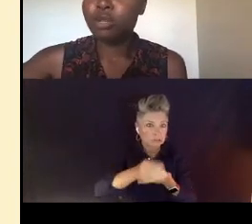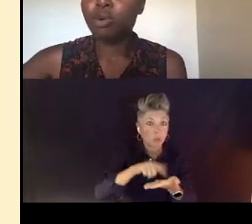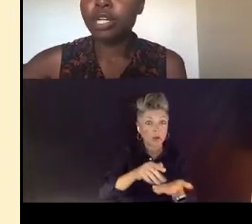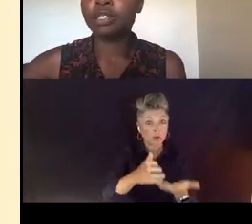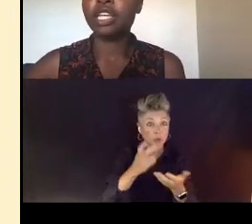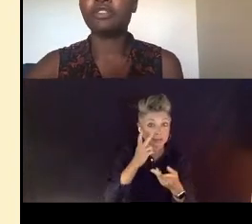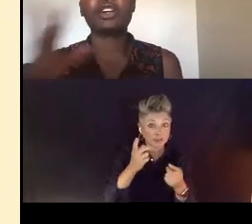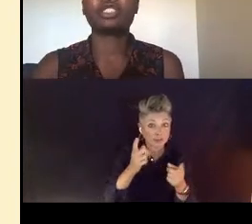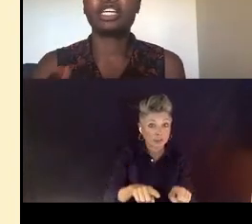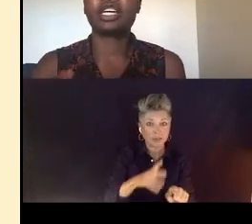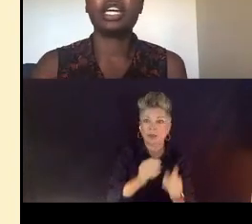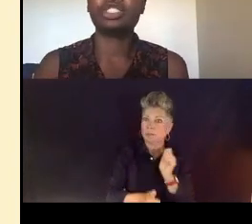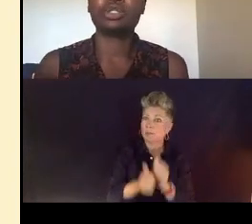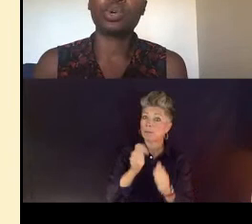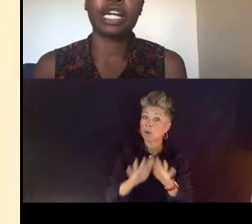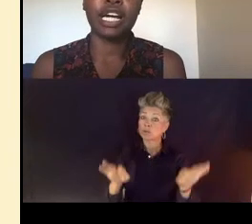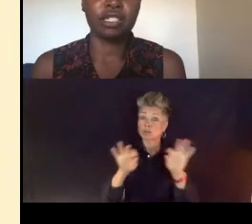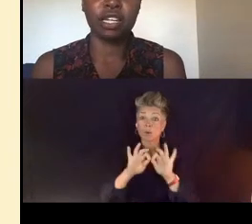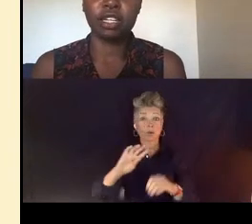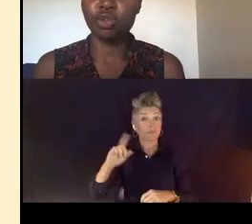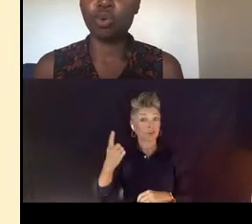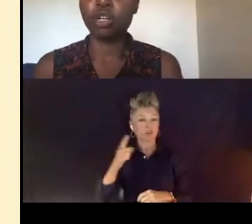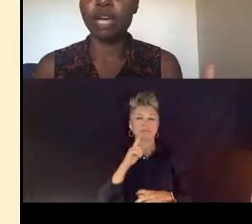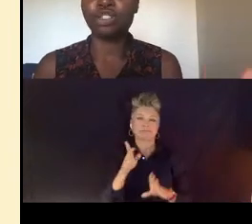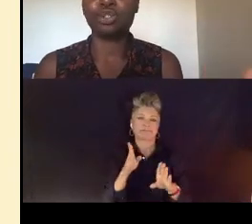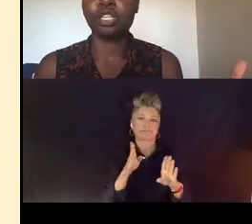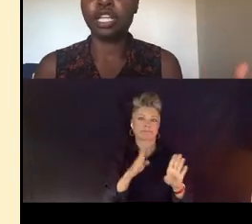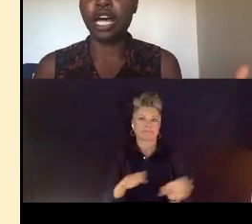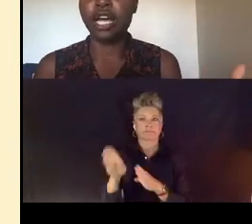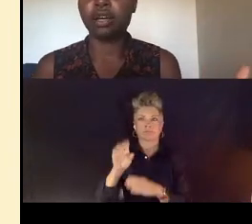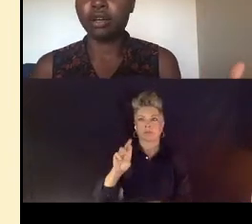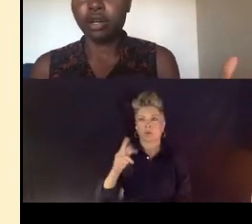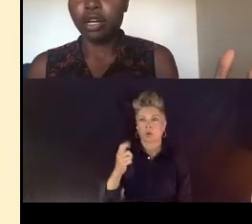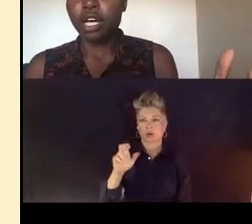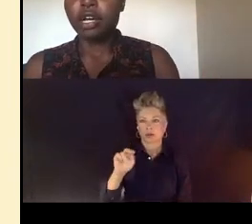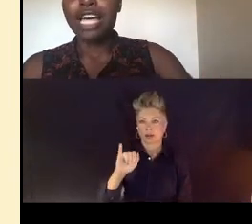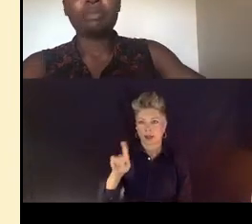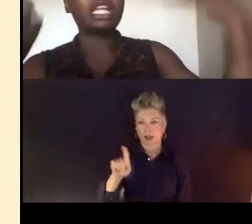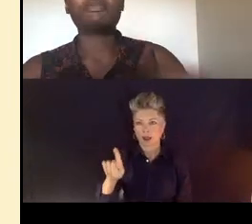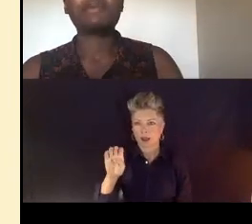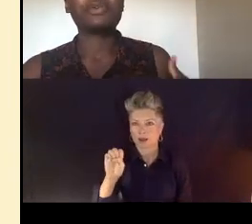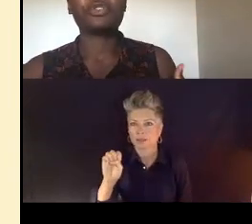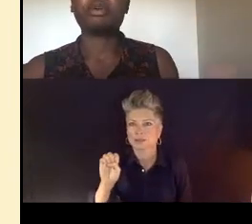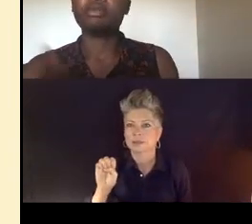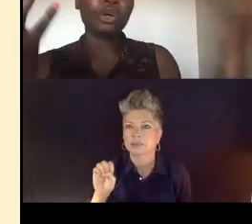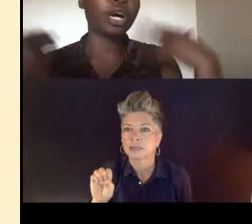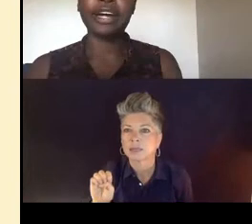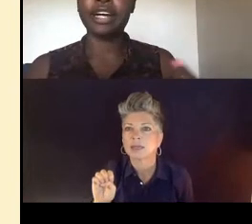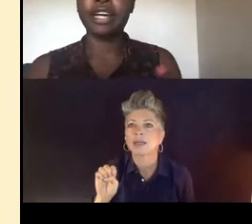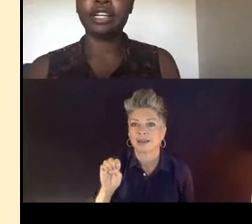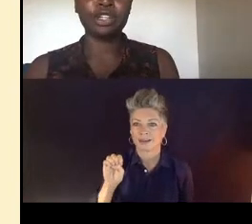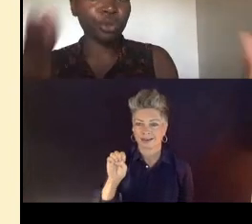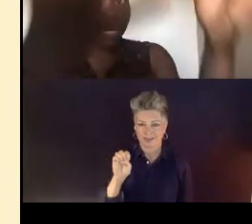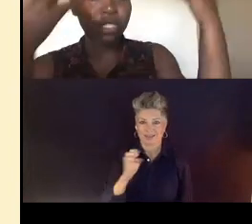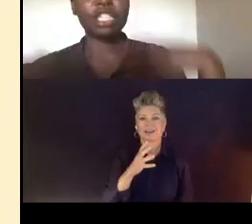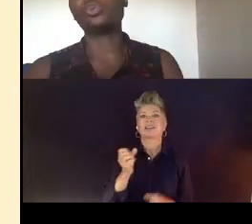most important and the first thing is just organizing. You want to make sure that like as many people from your